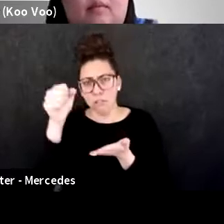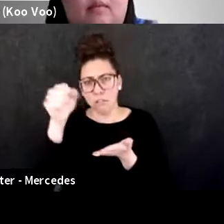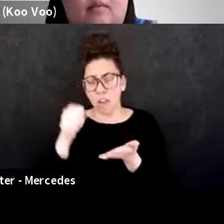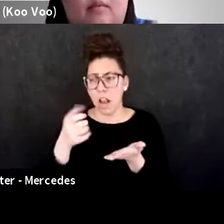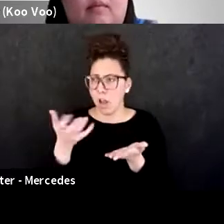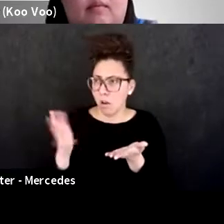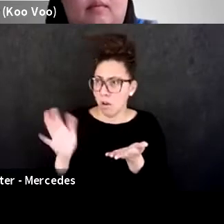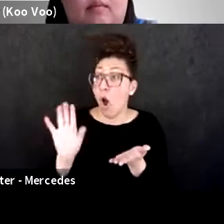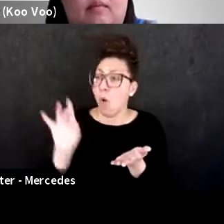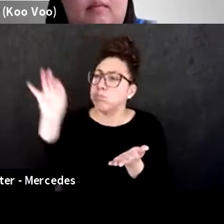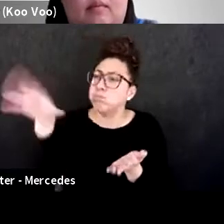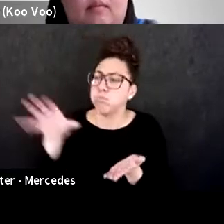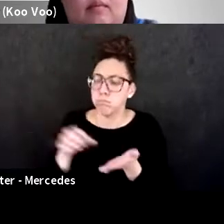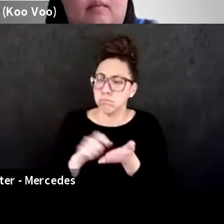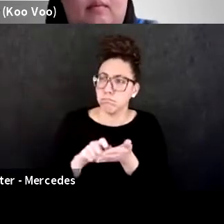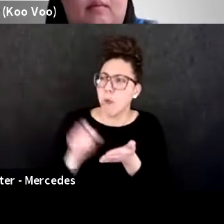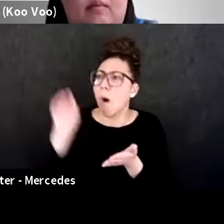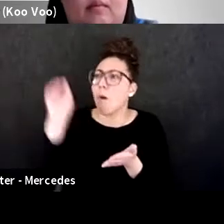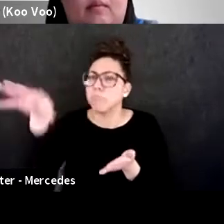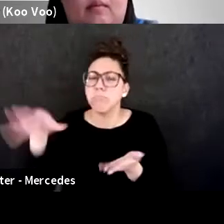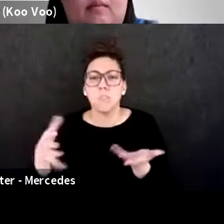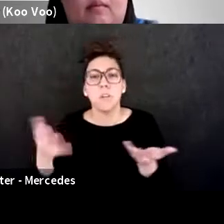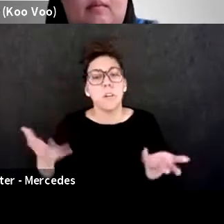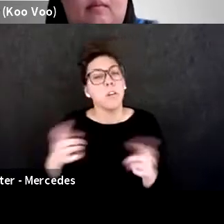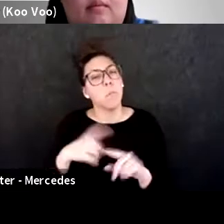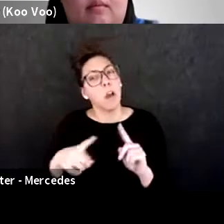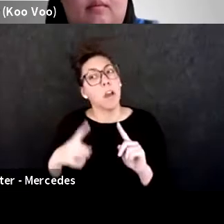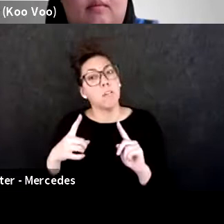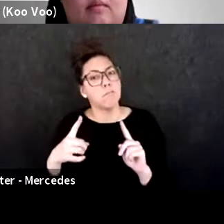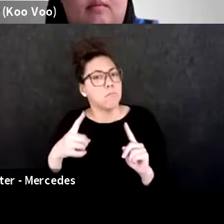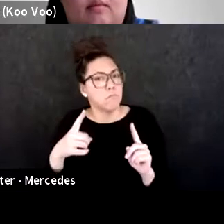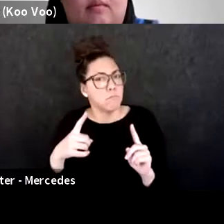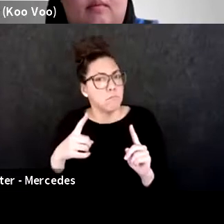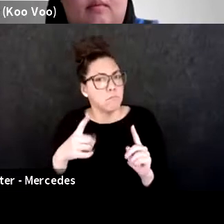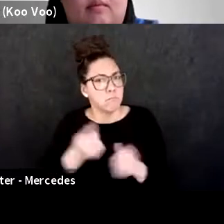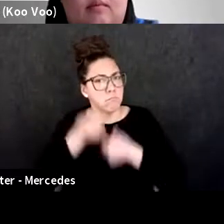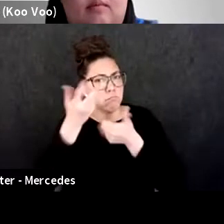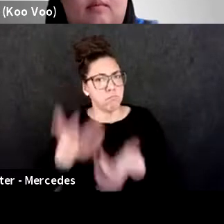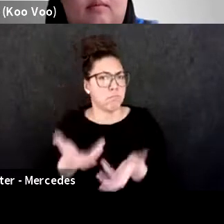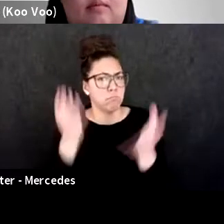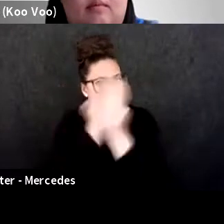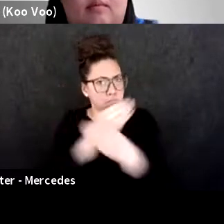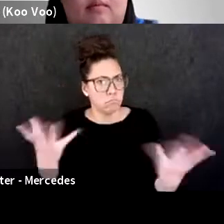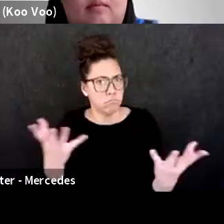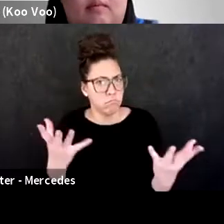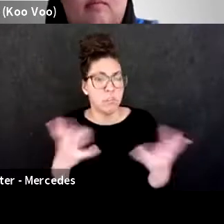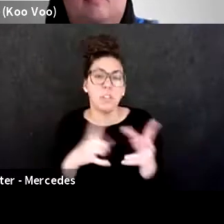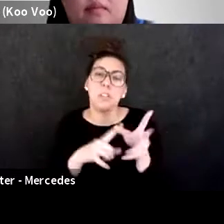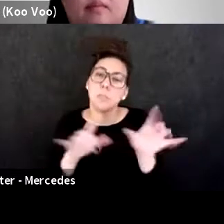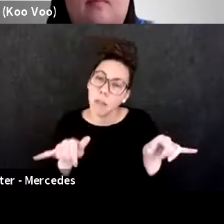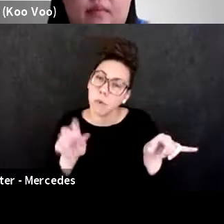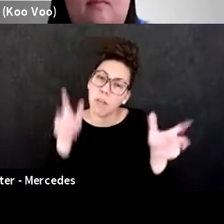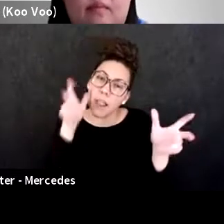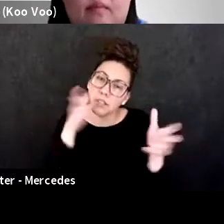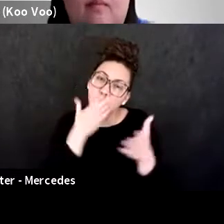can. So I think part of the issue is just being vocal when needed, but of course it comes at the cost of being also a good listener as well. So find